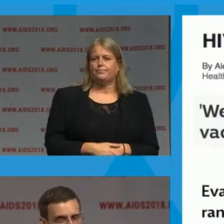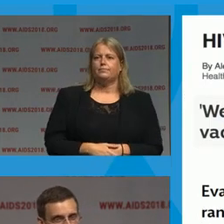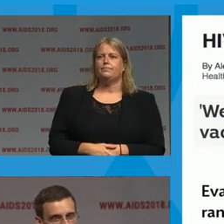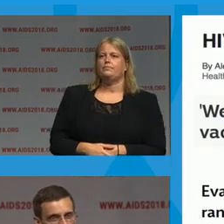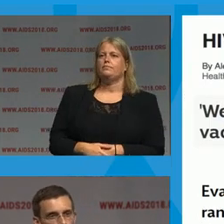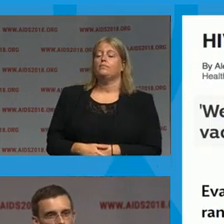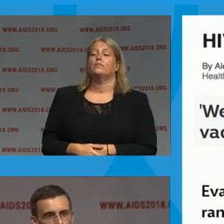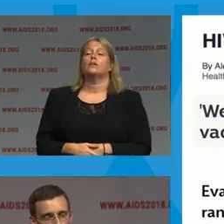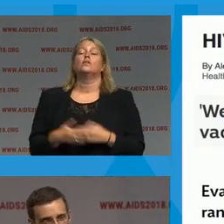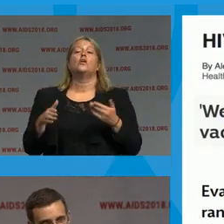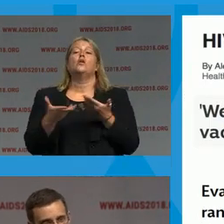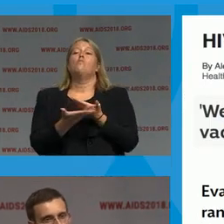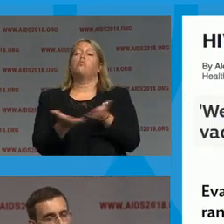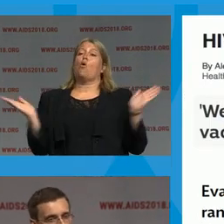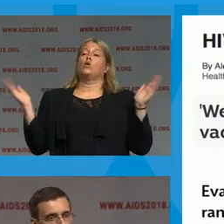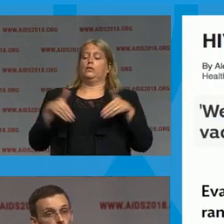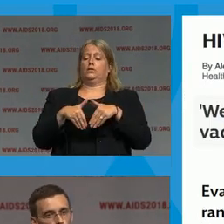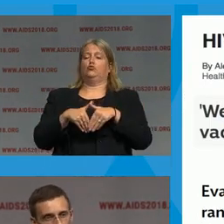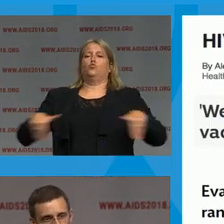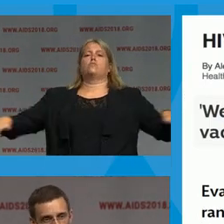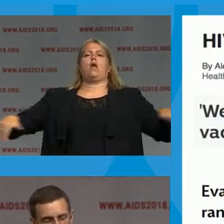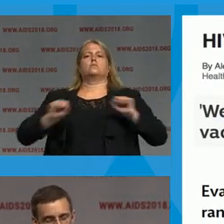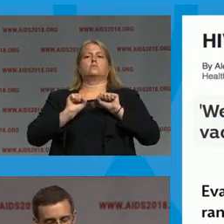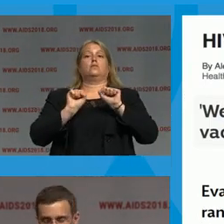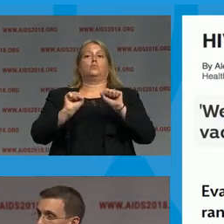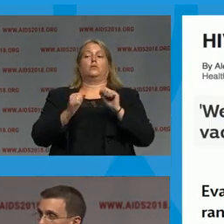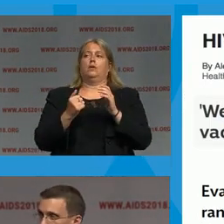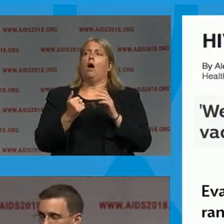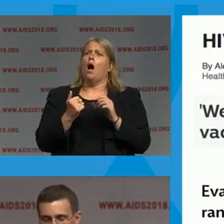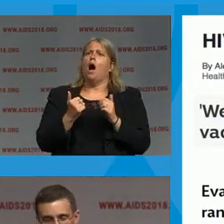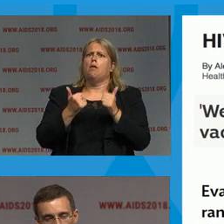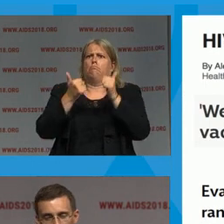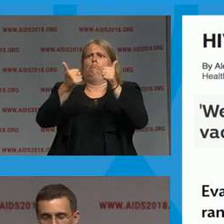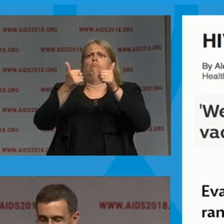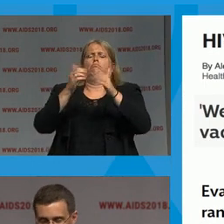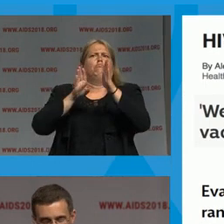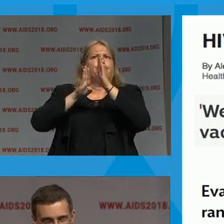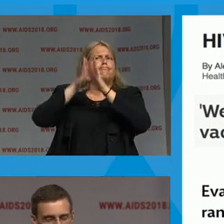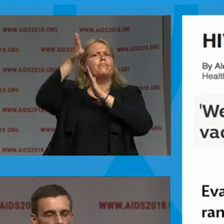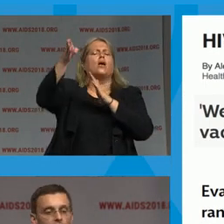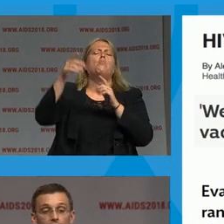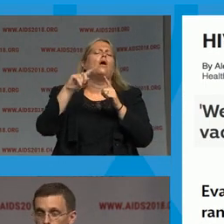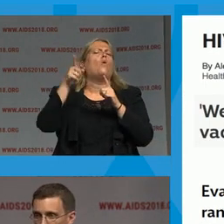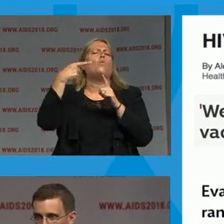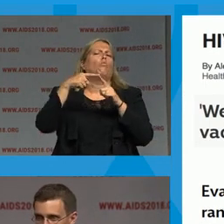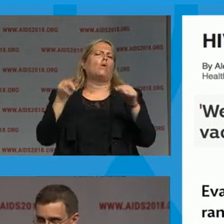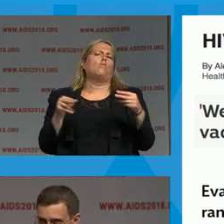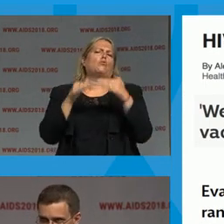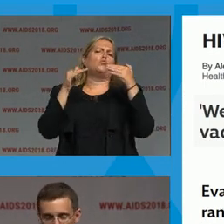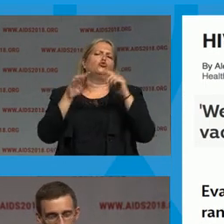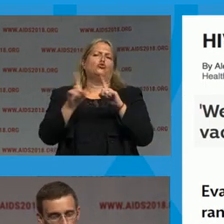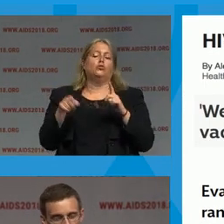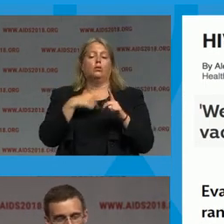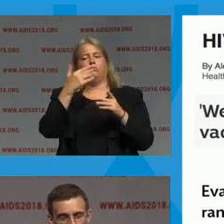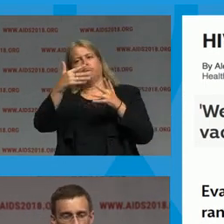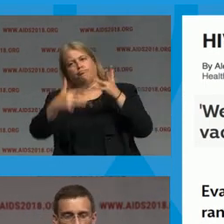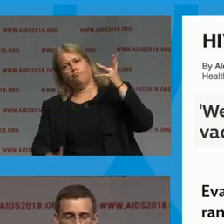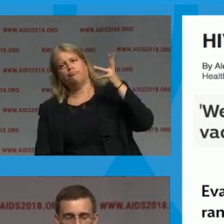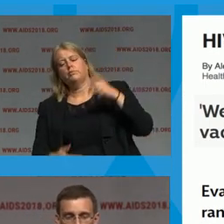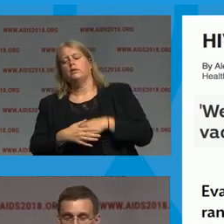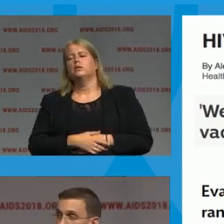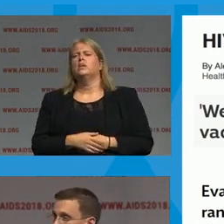Broadly neutralizing antibodies are promising, but they're not the only approach that's being pursued for HIV vaccines. And you probably saw some of these